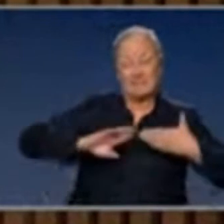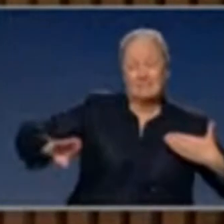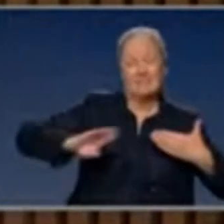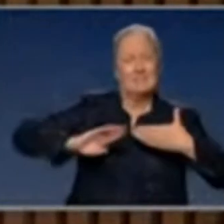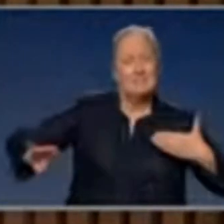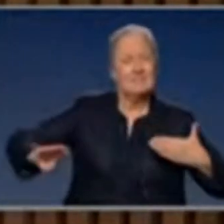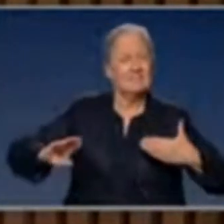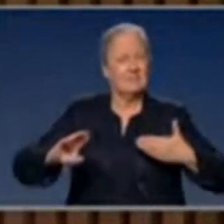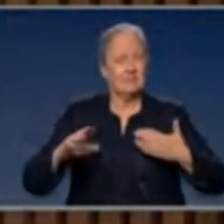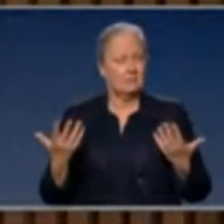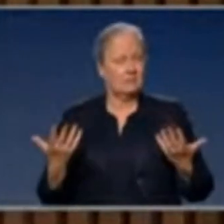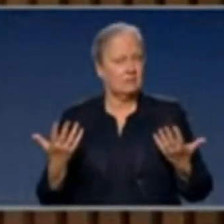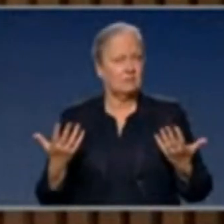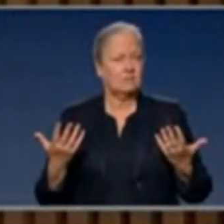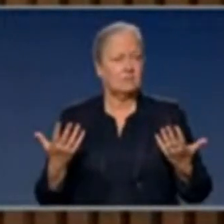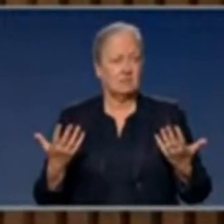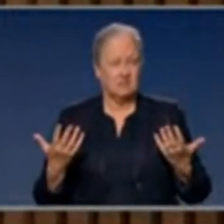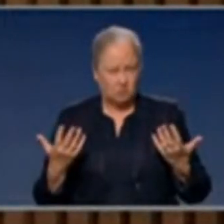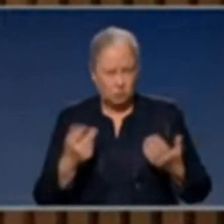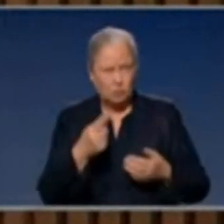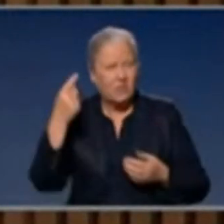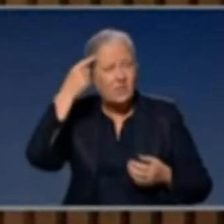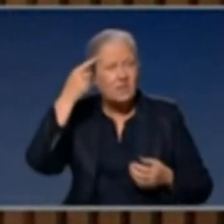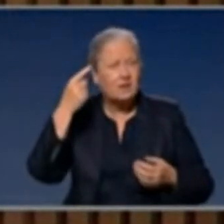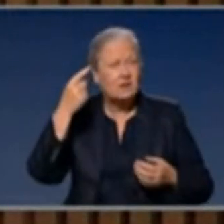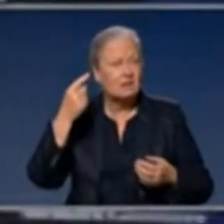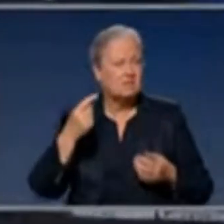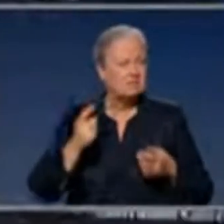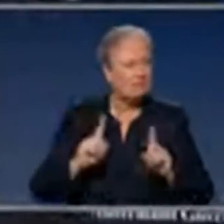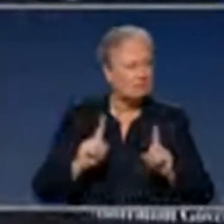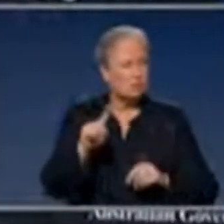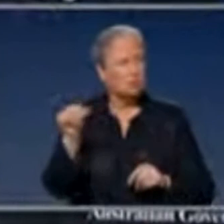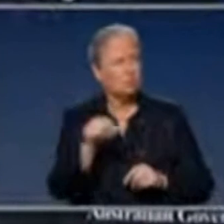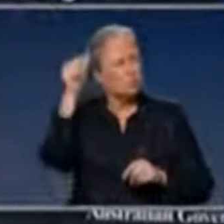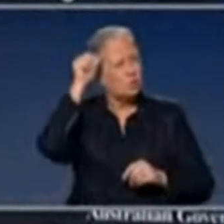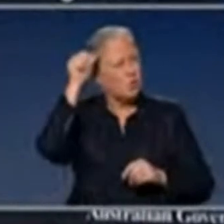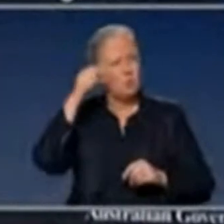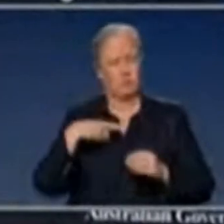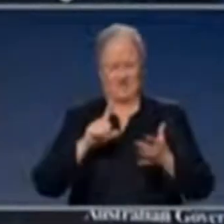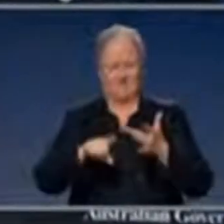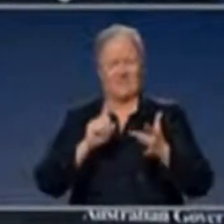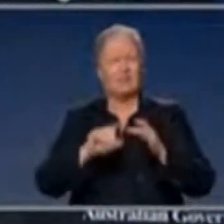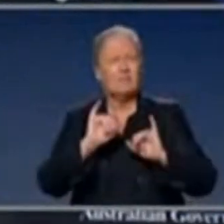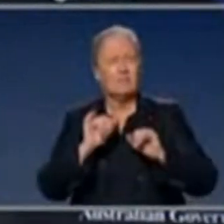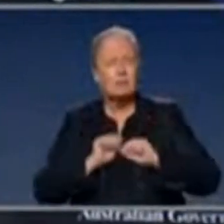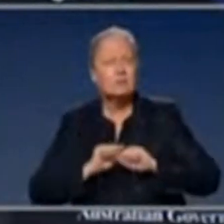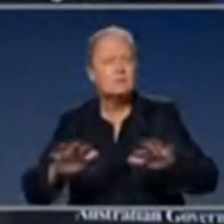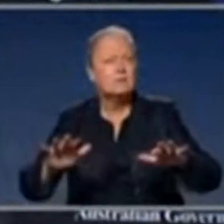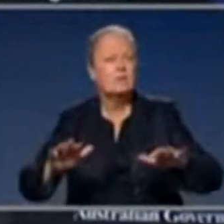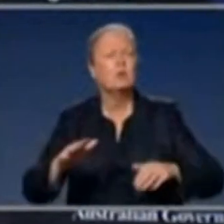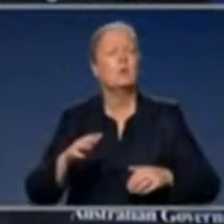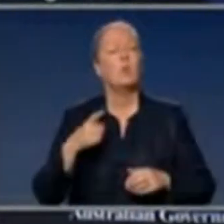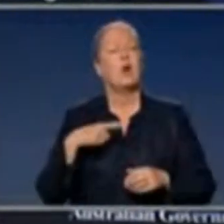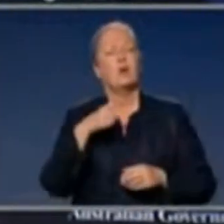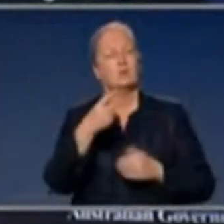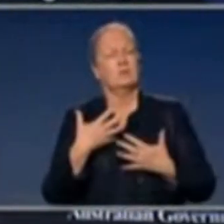Was it unforeseeable? I think that's getting into pedantics of words at the moment, but certainly it was unprecedented.